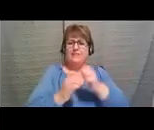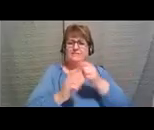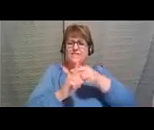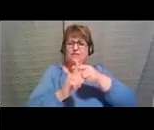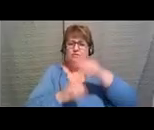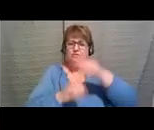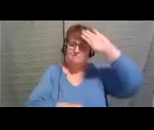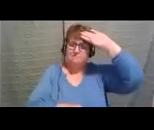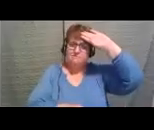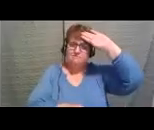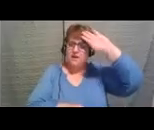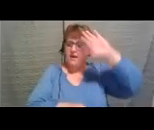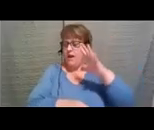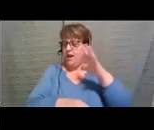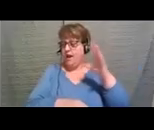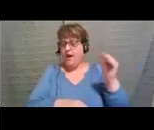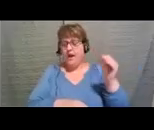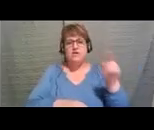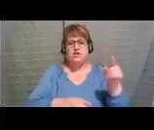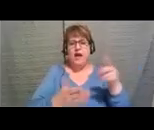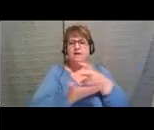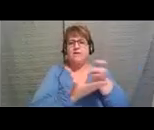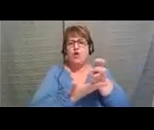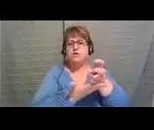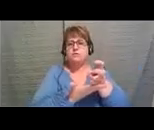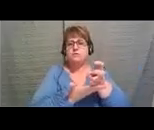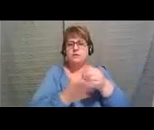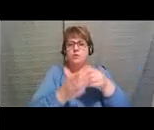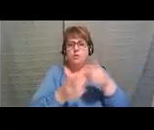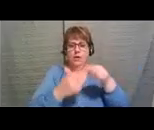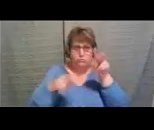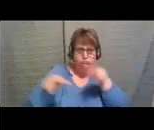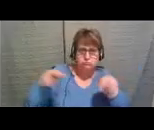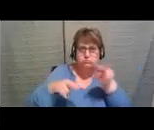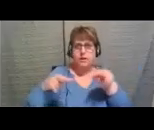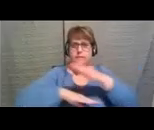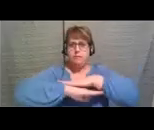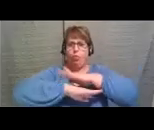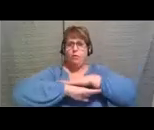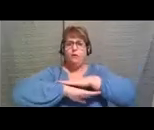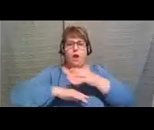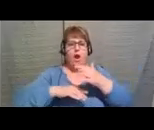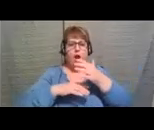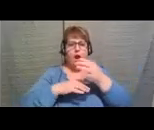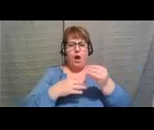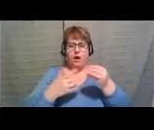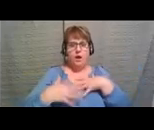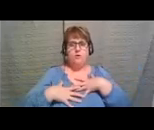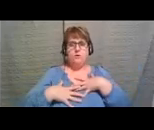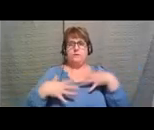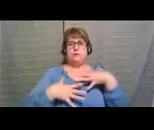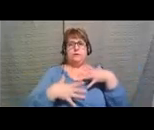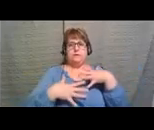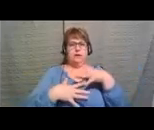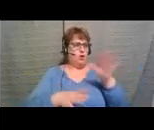And she had a convulsion right there on the exam table. And of course, I was scared and